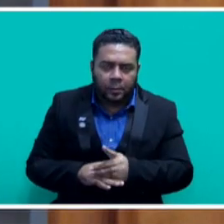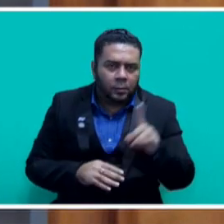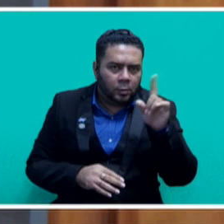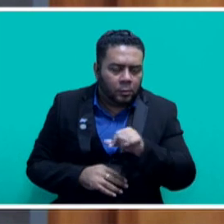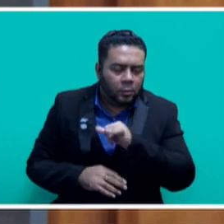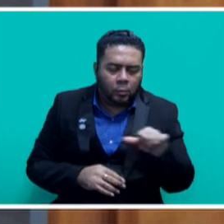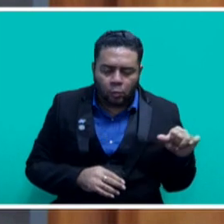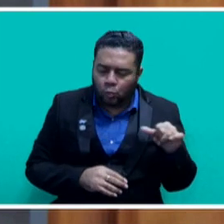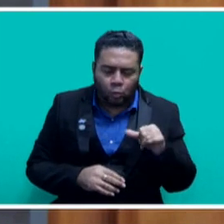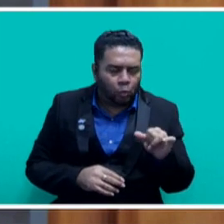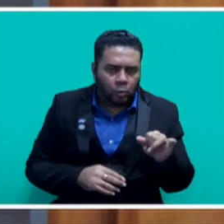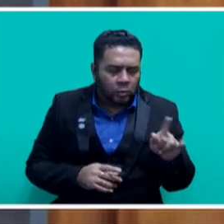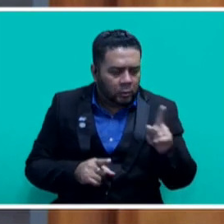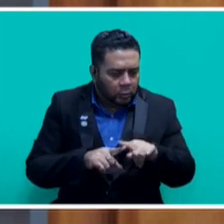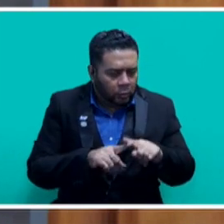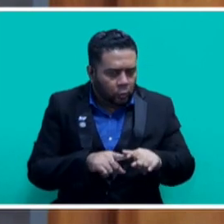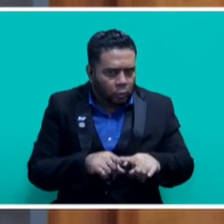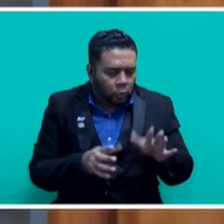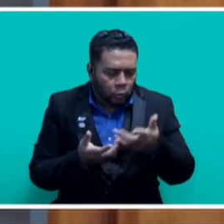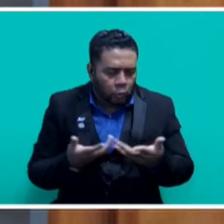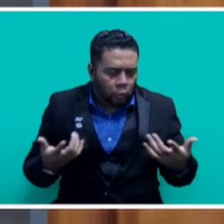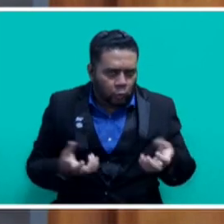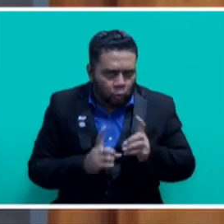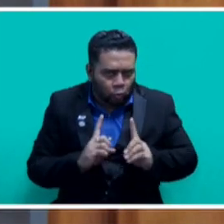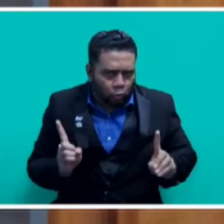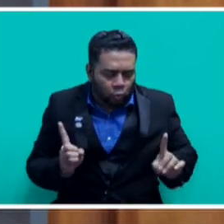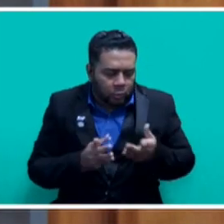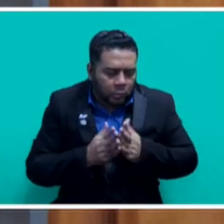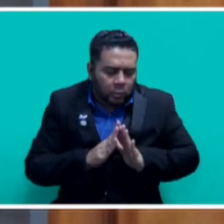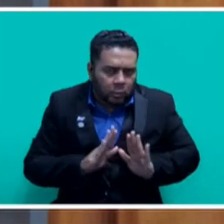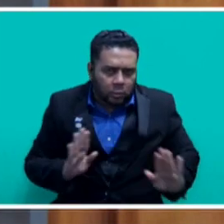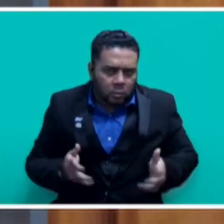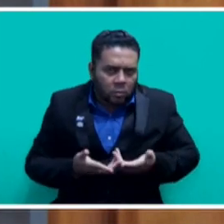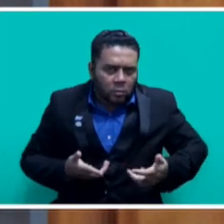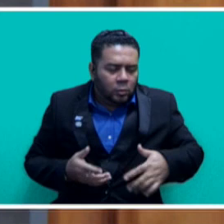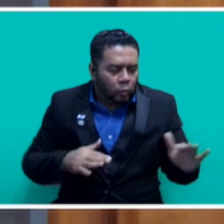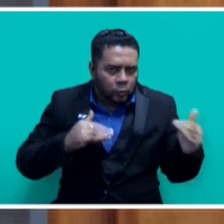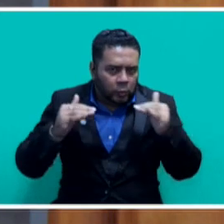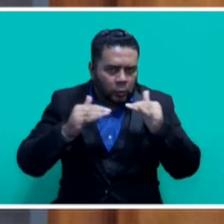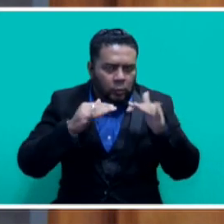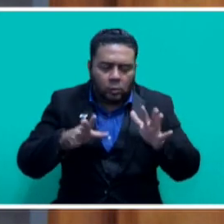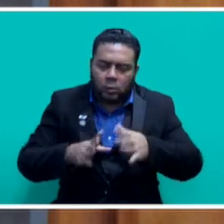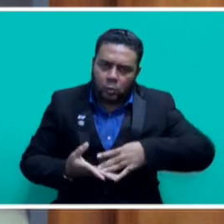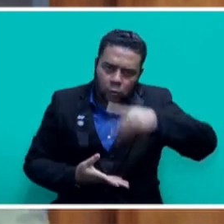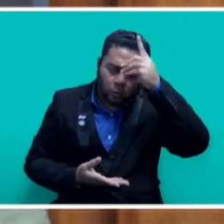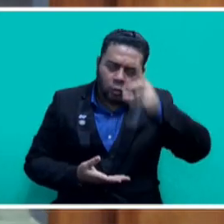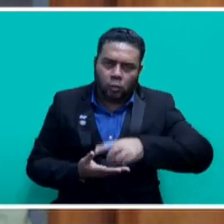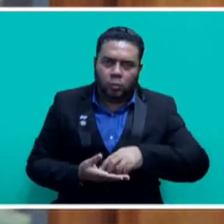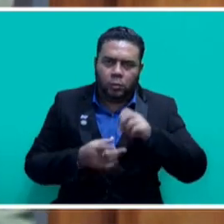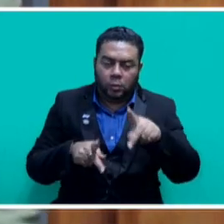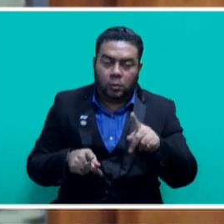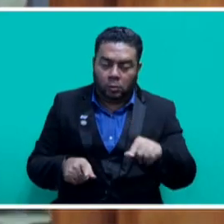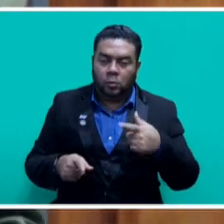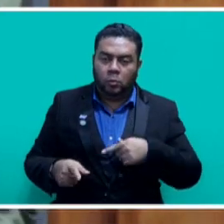as an excuse to deny them their rights to equal educational opportunities. For this